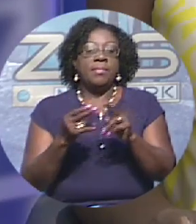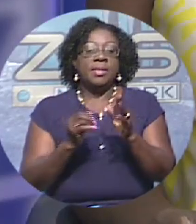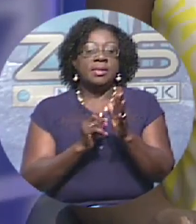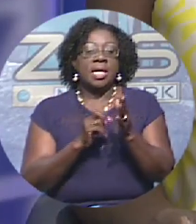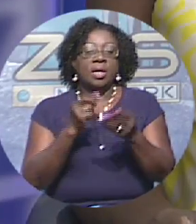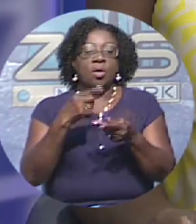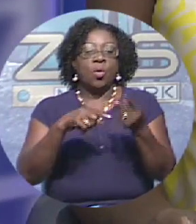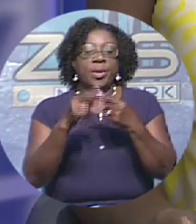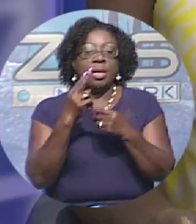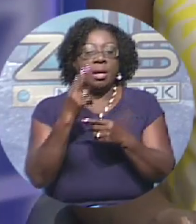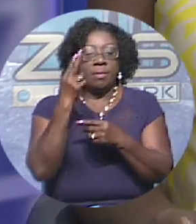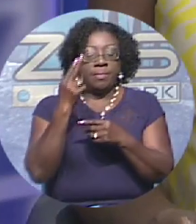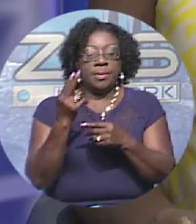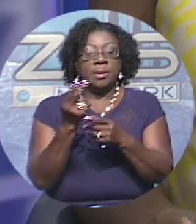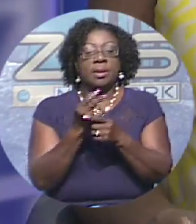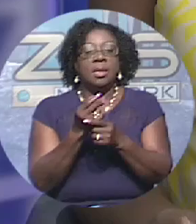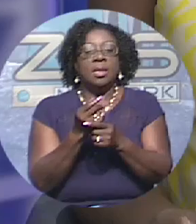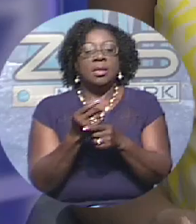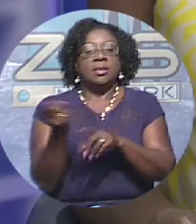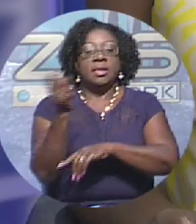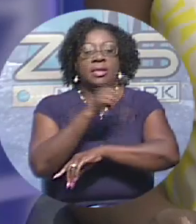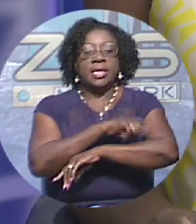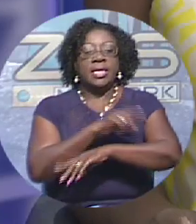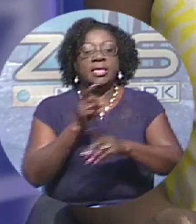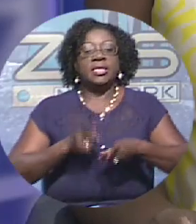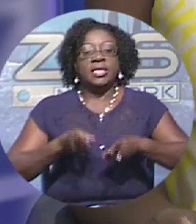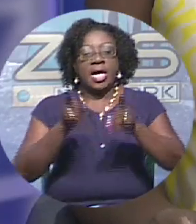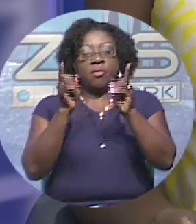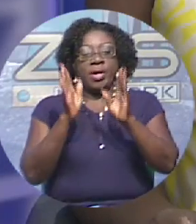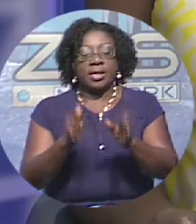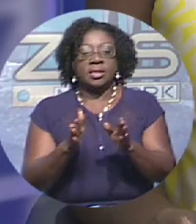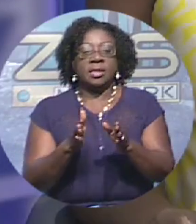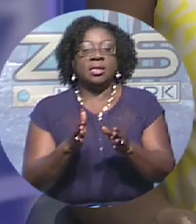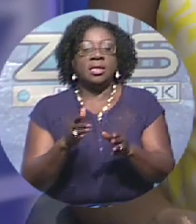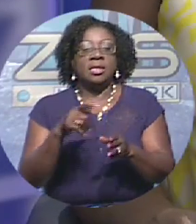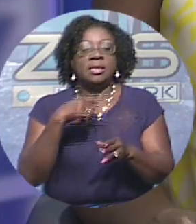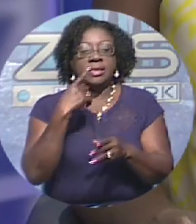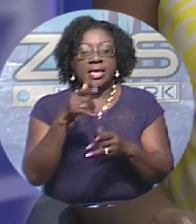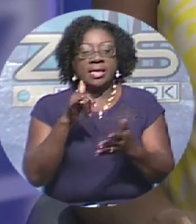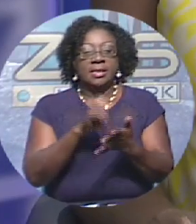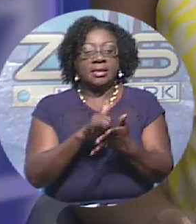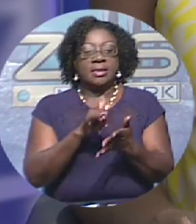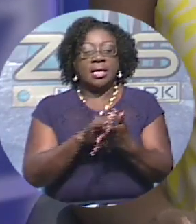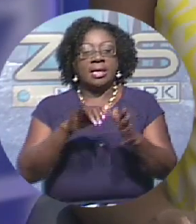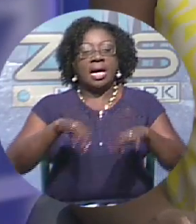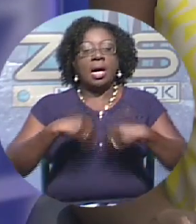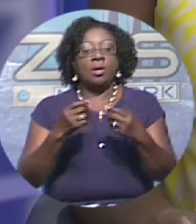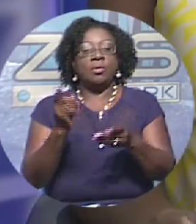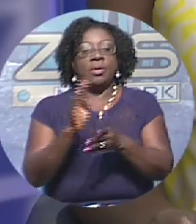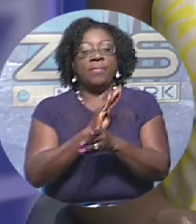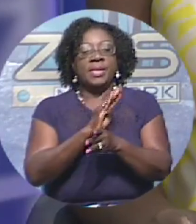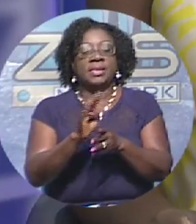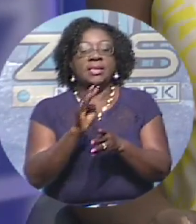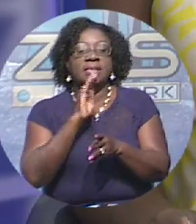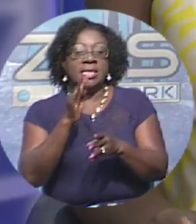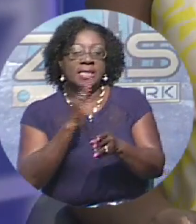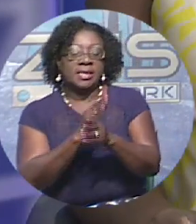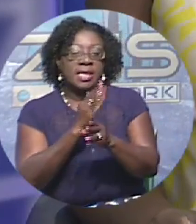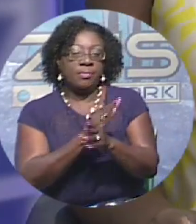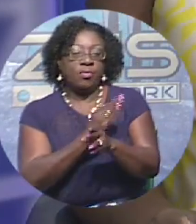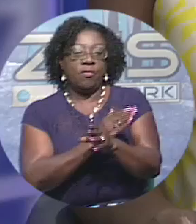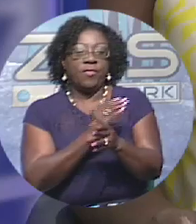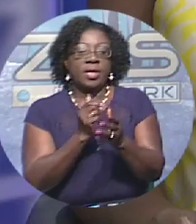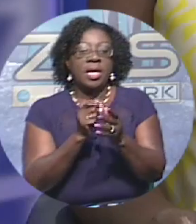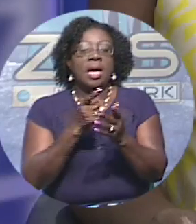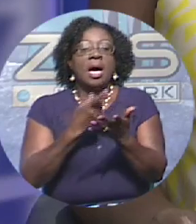be cause for optimism. Today, Tourism Director General Joy Jibrilu told reporters how the industry is faring and what's being done